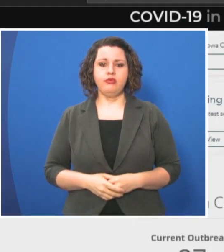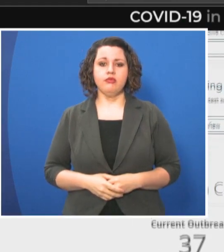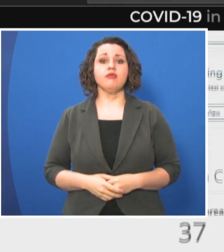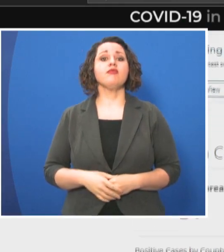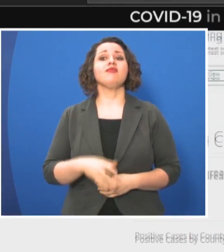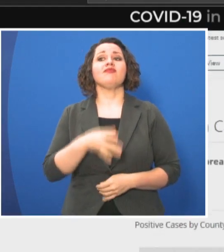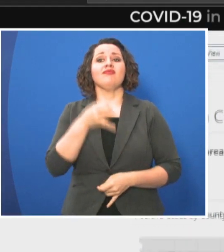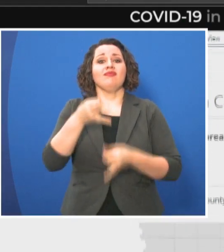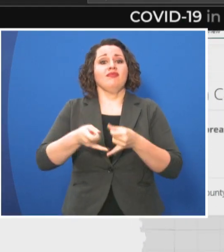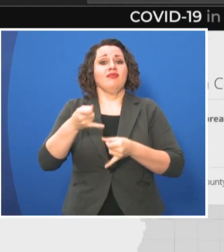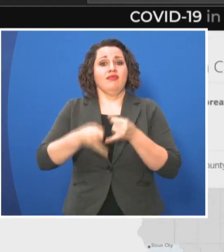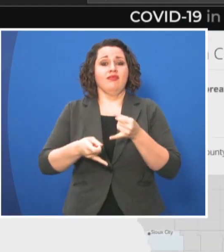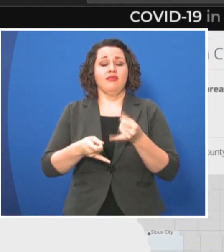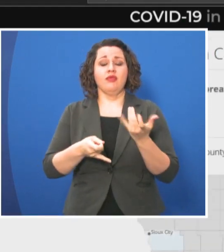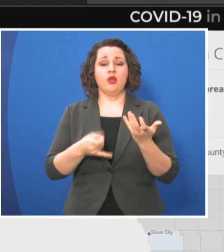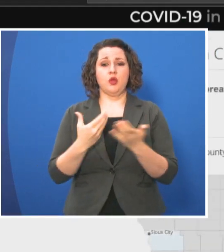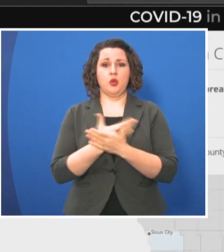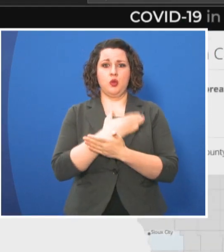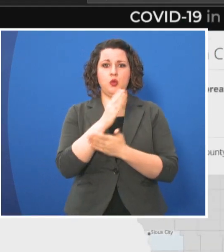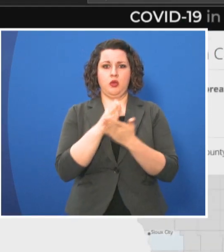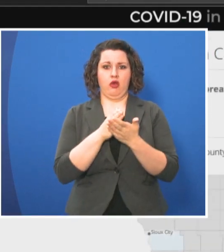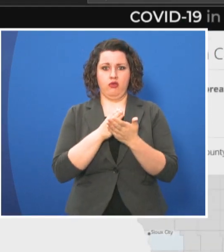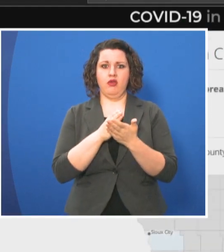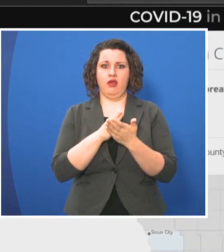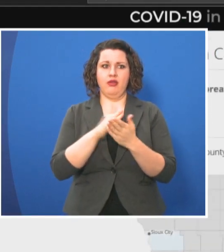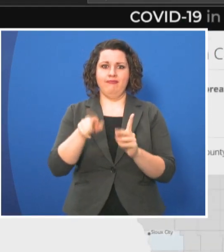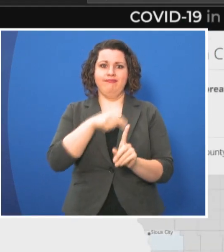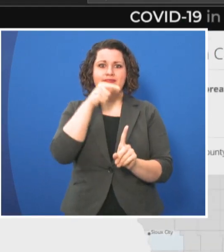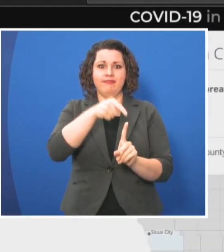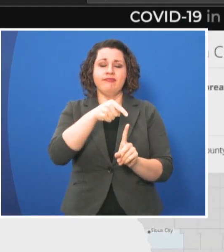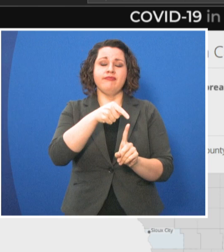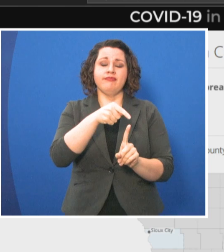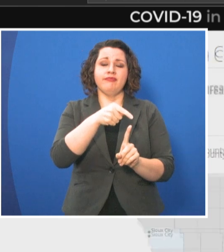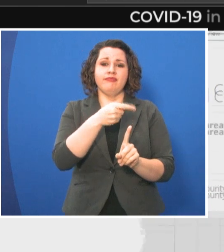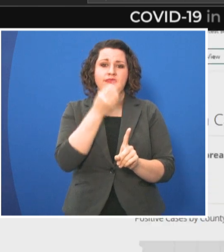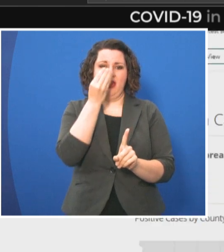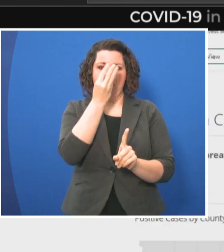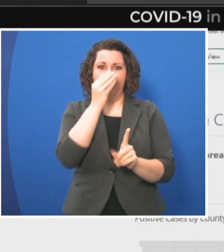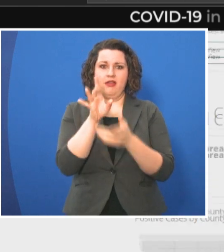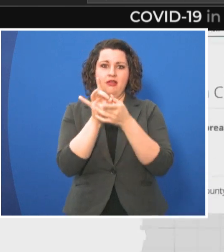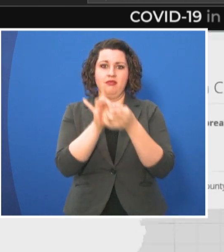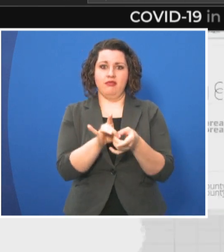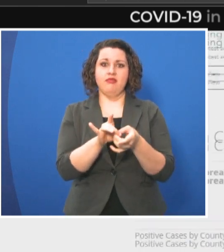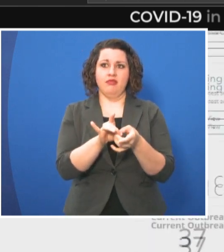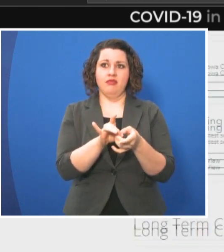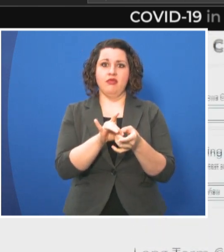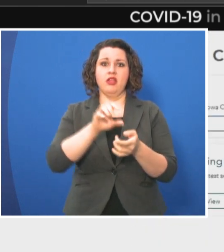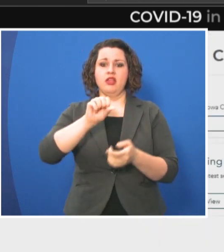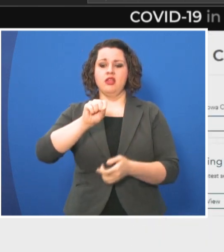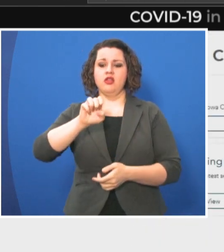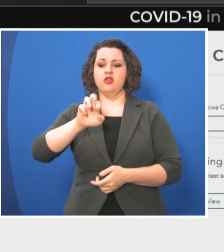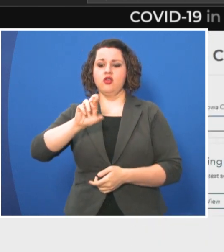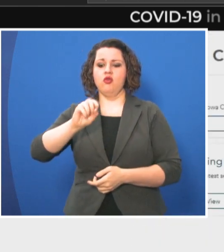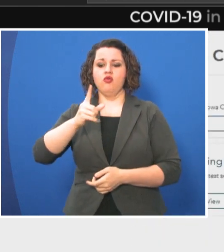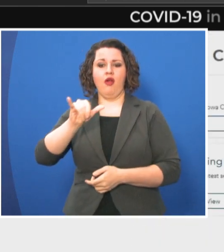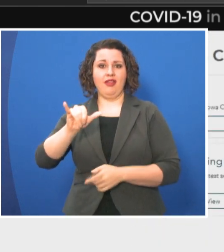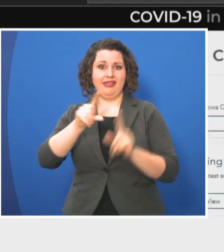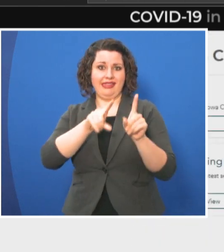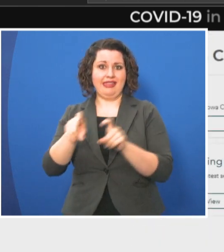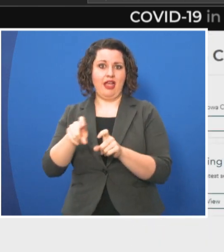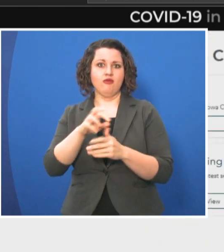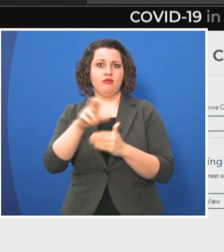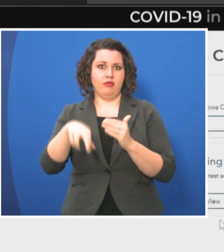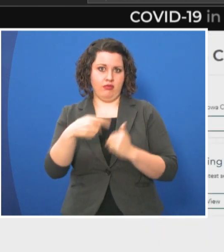Finally, we've included a new section specifically dedicated to information about results from serology testing. As